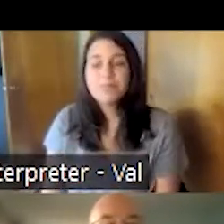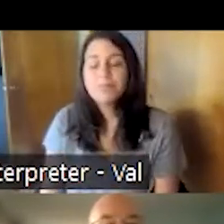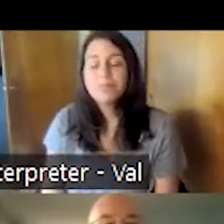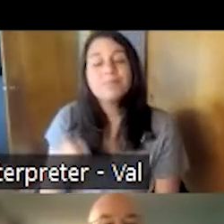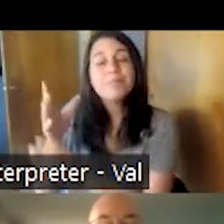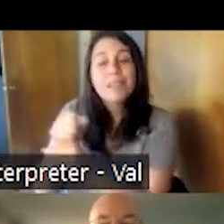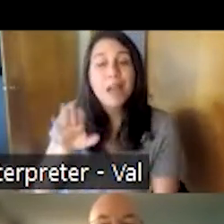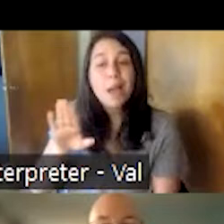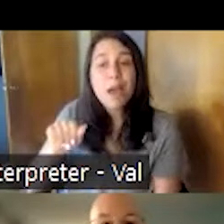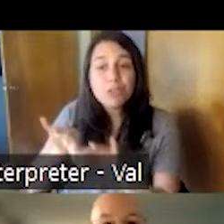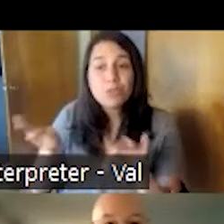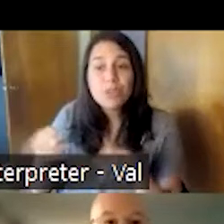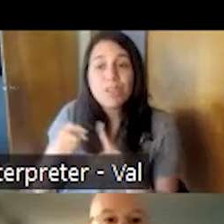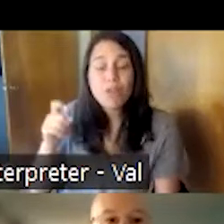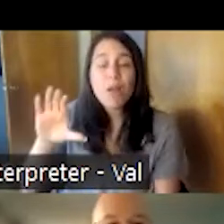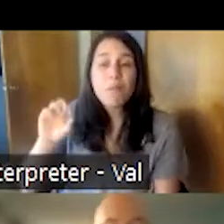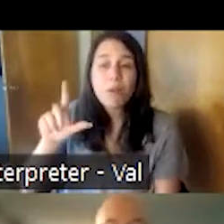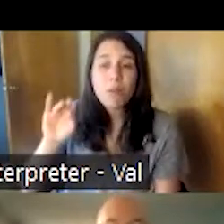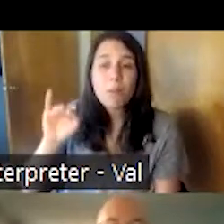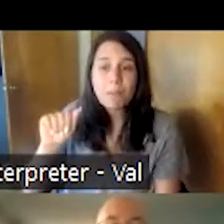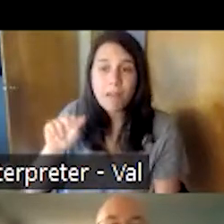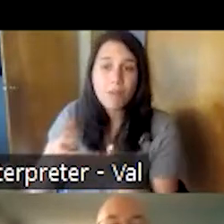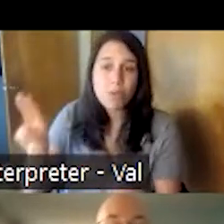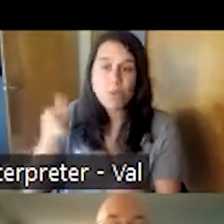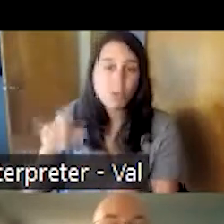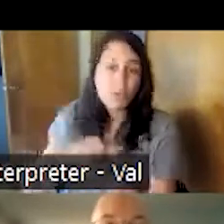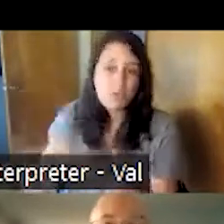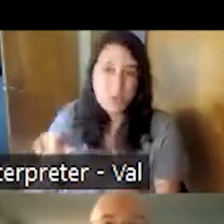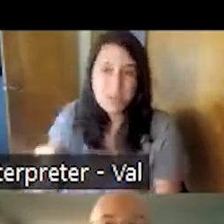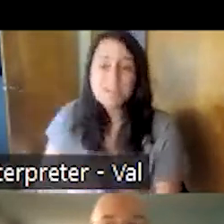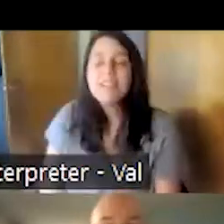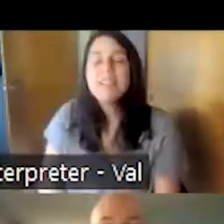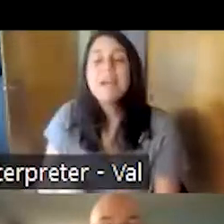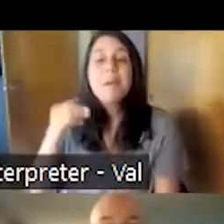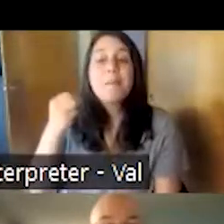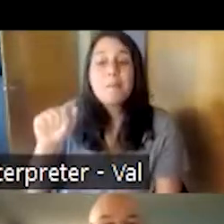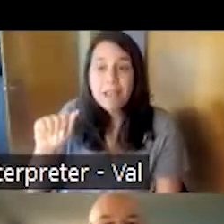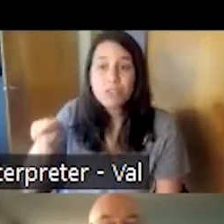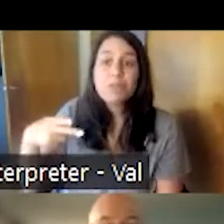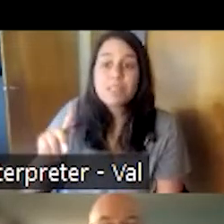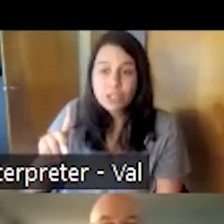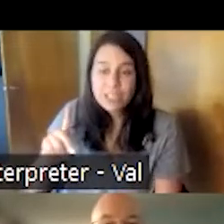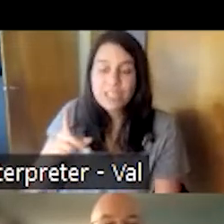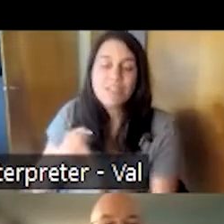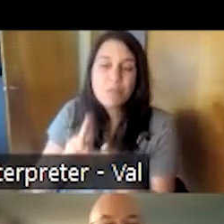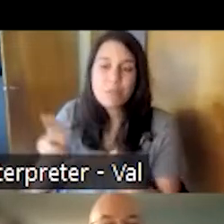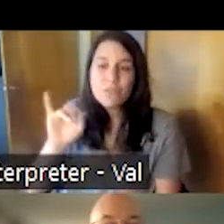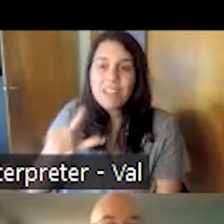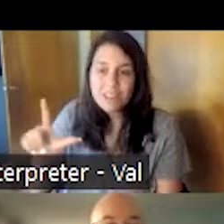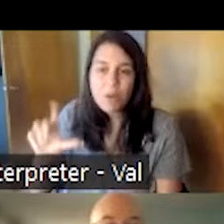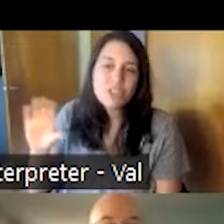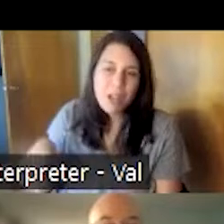his bachelor's degree from Columbia University in New York and his master's and PhD from the University of Illinois at